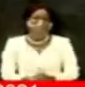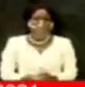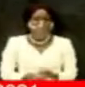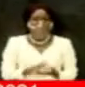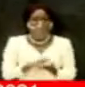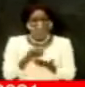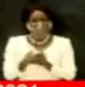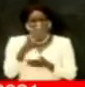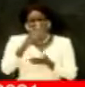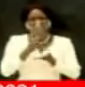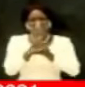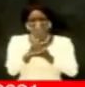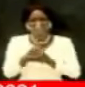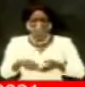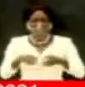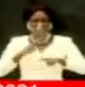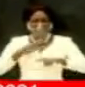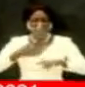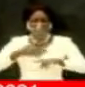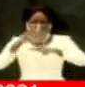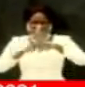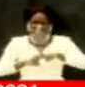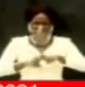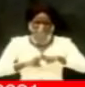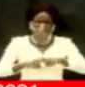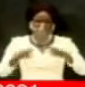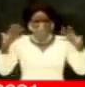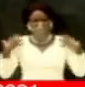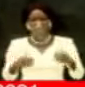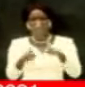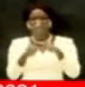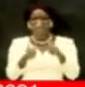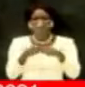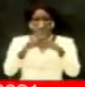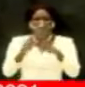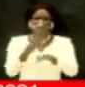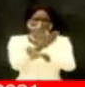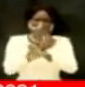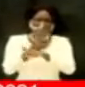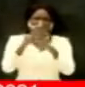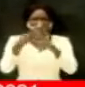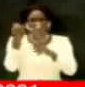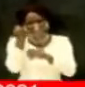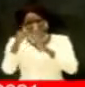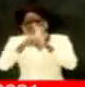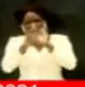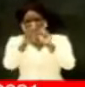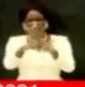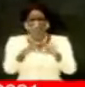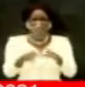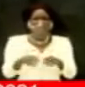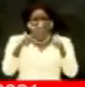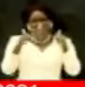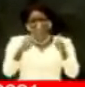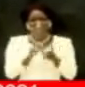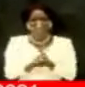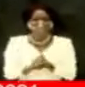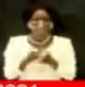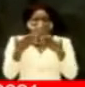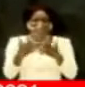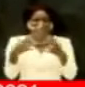we live our good health, we are protected from COVID-19. Thank you very much. Mene ondi bambo